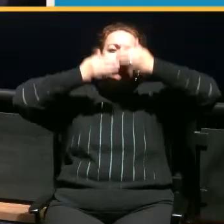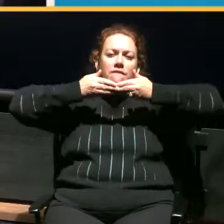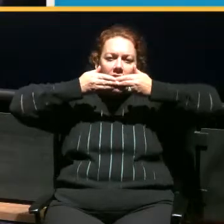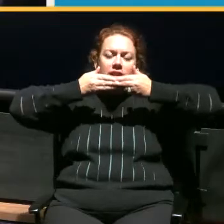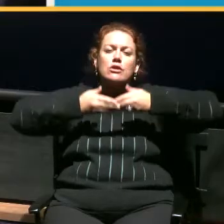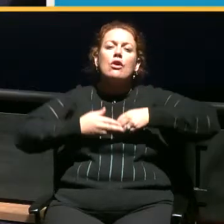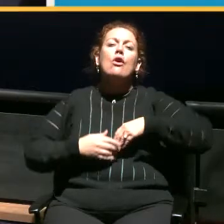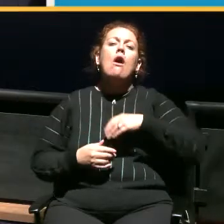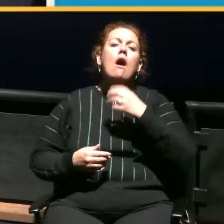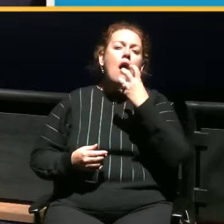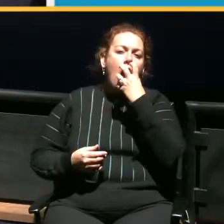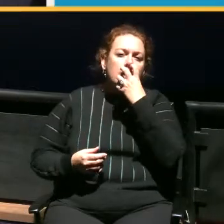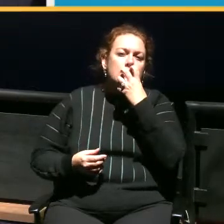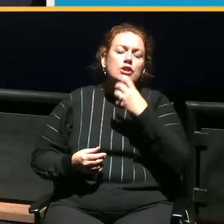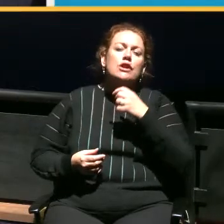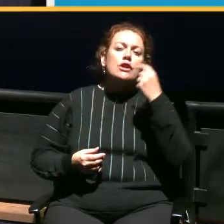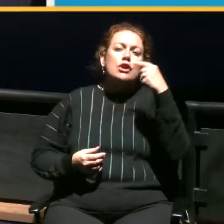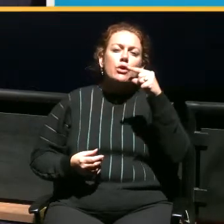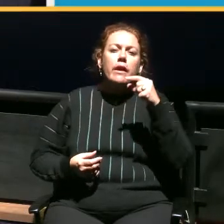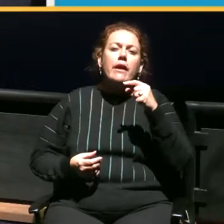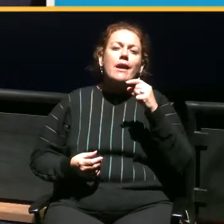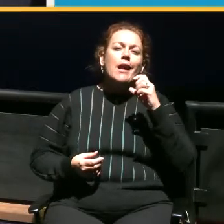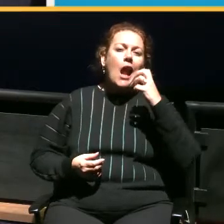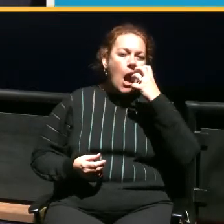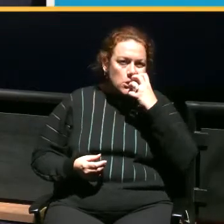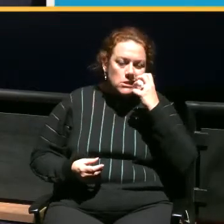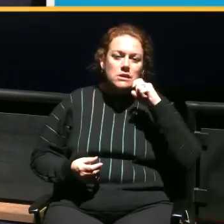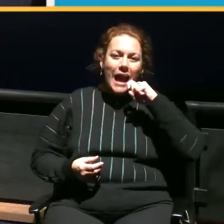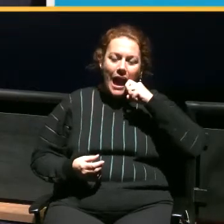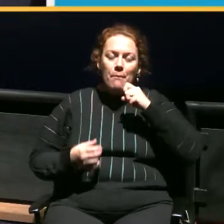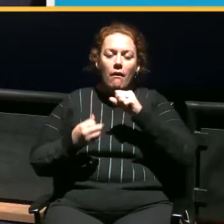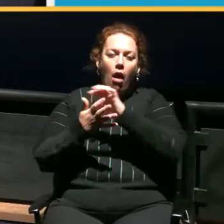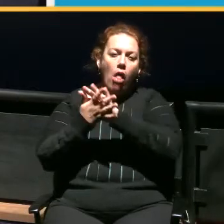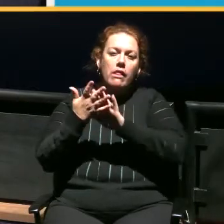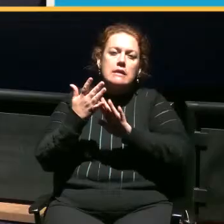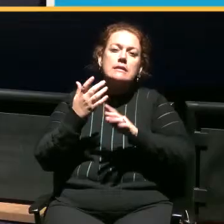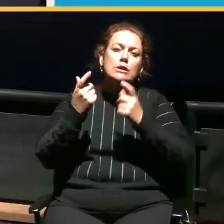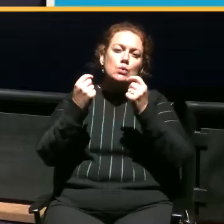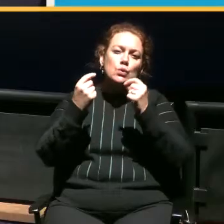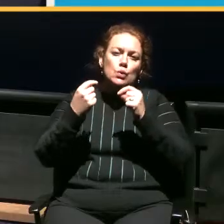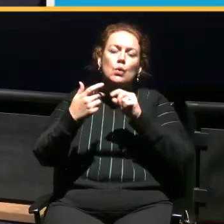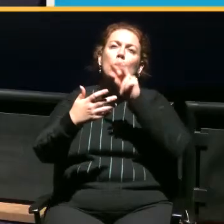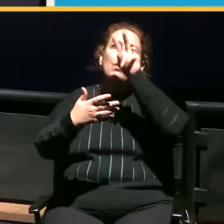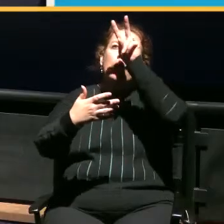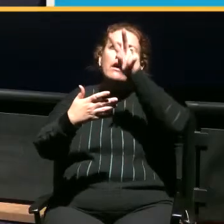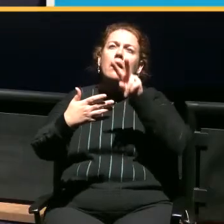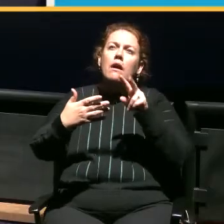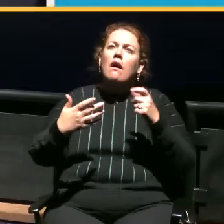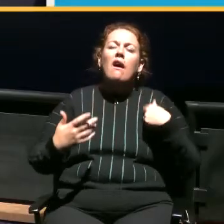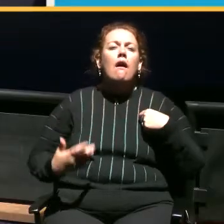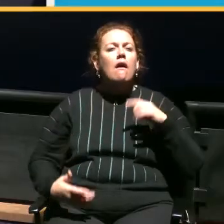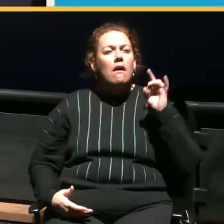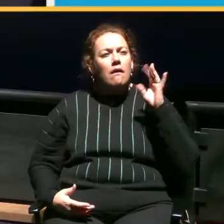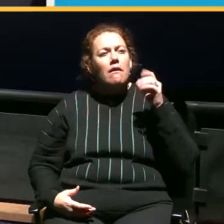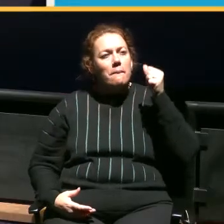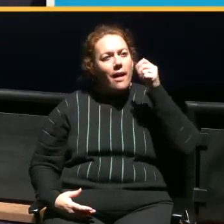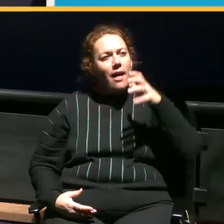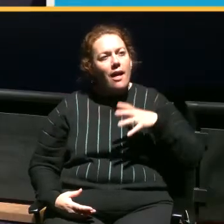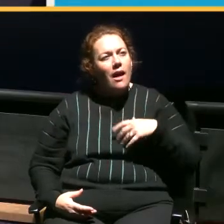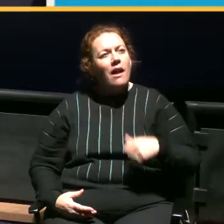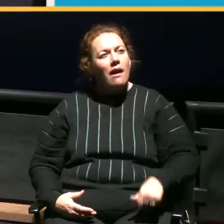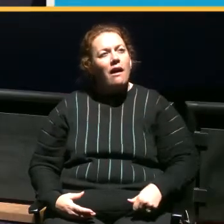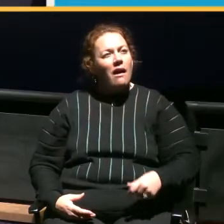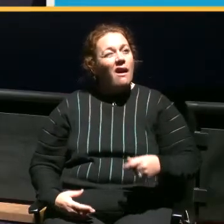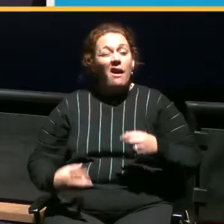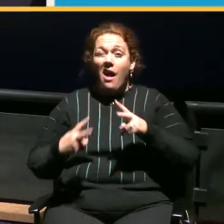your oxygen, the green apple that's a little, you know, unhook from the. There was all these things to do, and it was there, and I was like, man, I think, you know, either it's